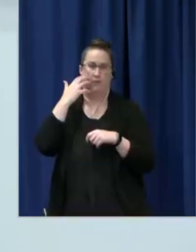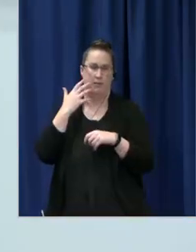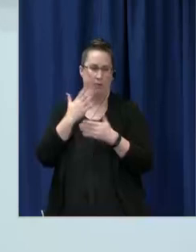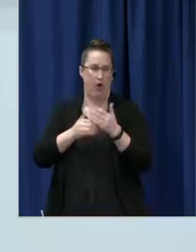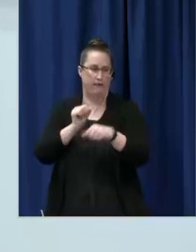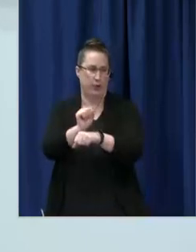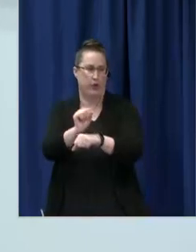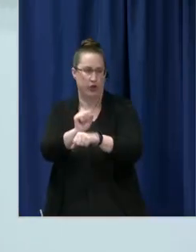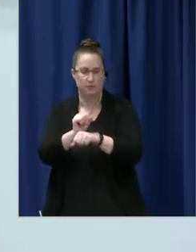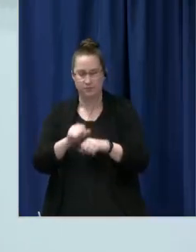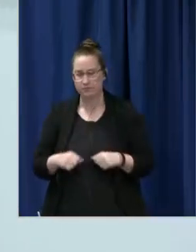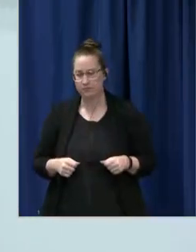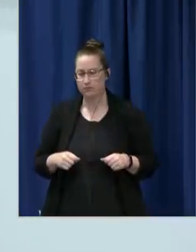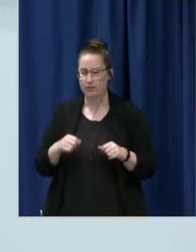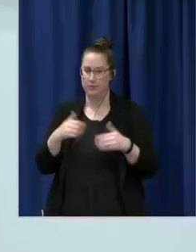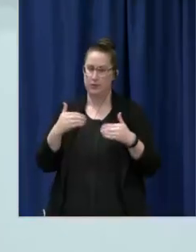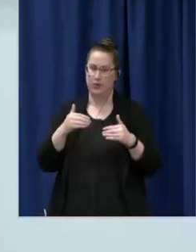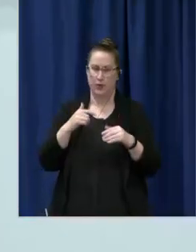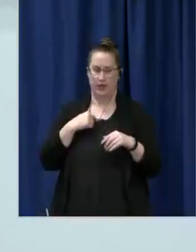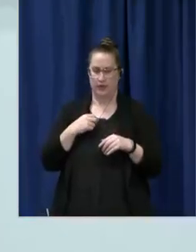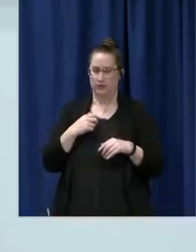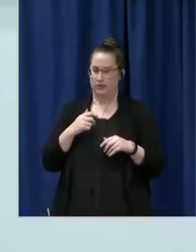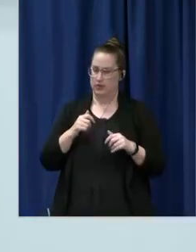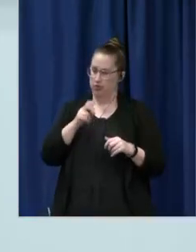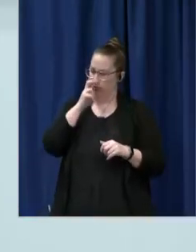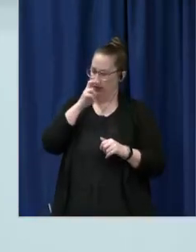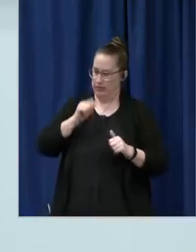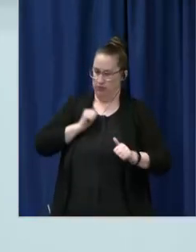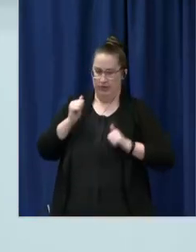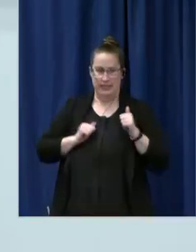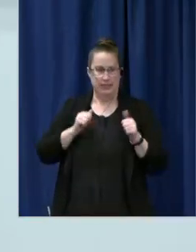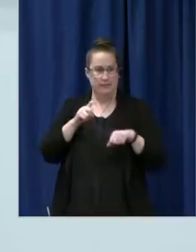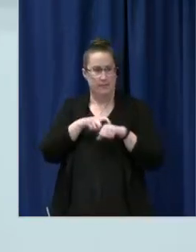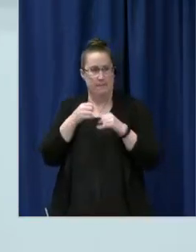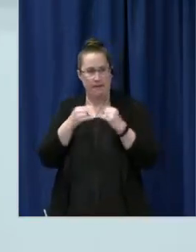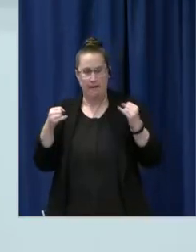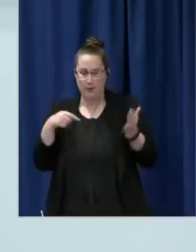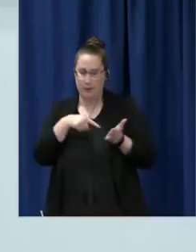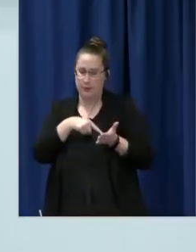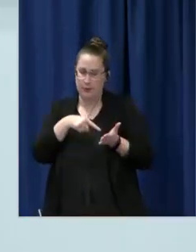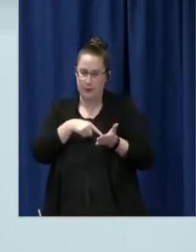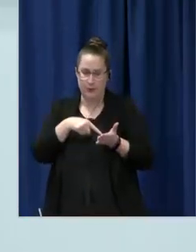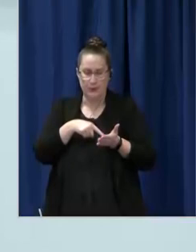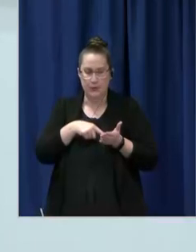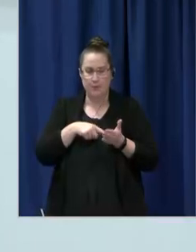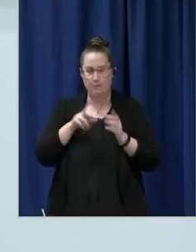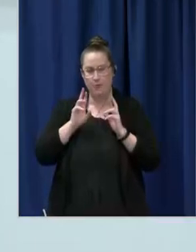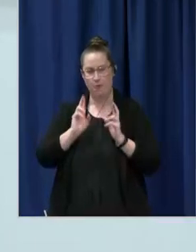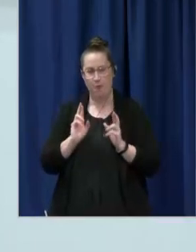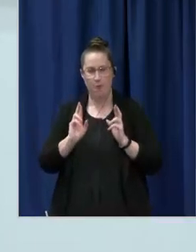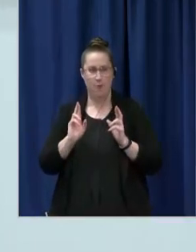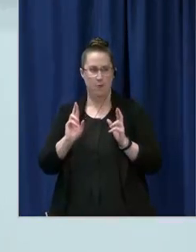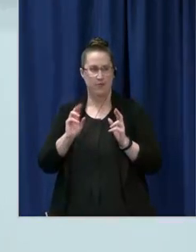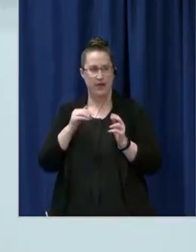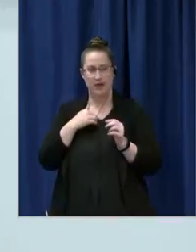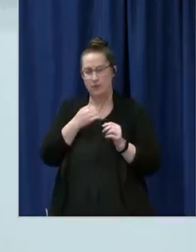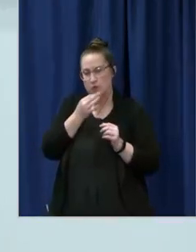do hope, we have a very aggressive timeline, and we do hope to have at least a mature